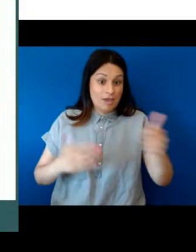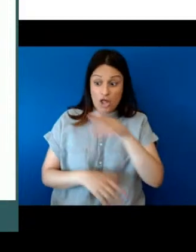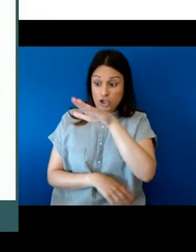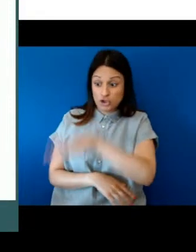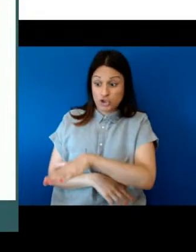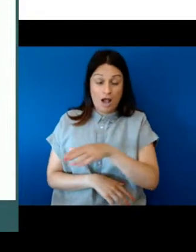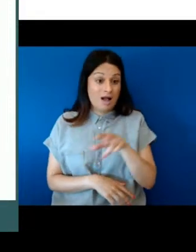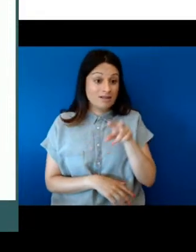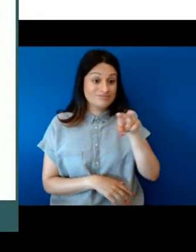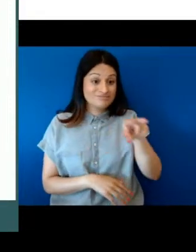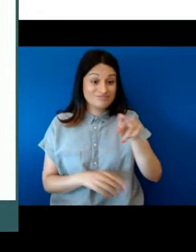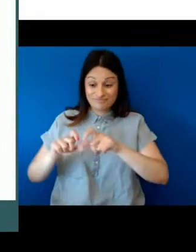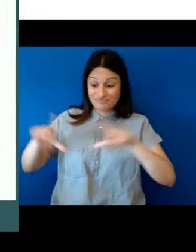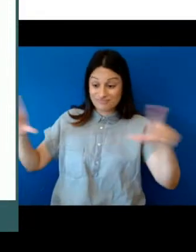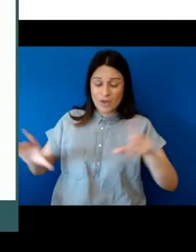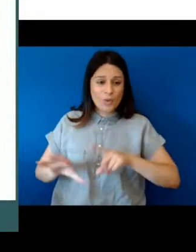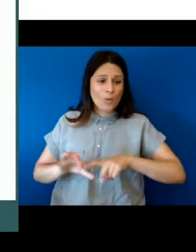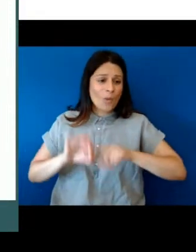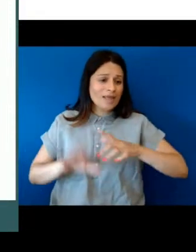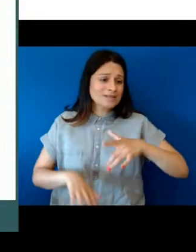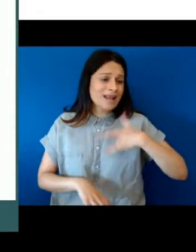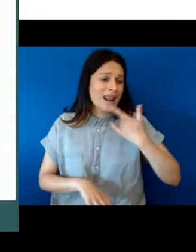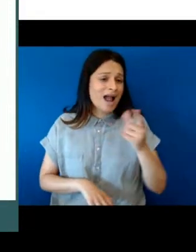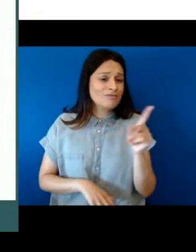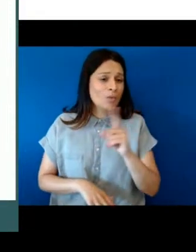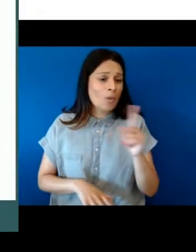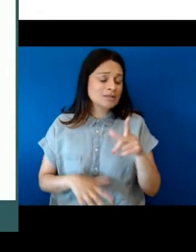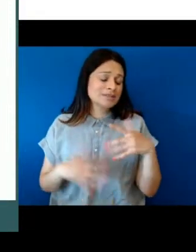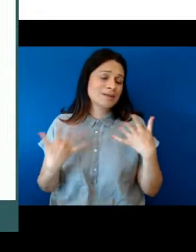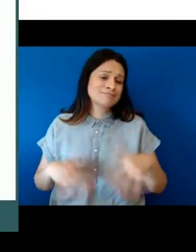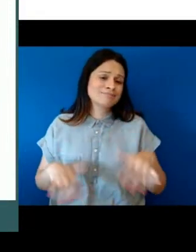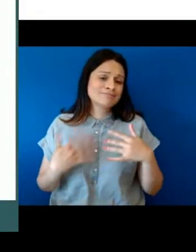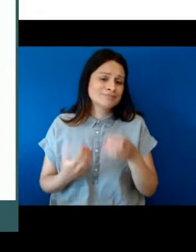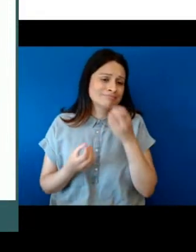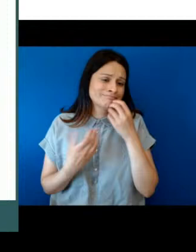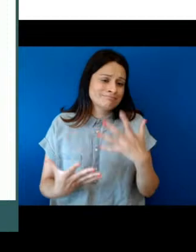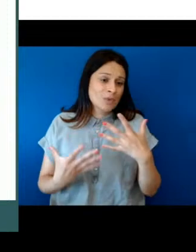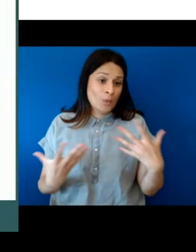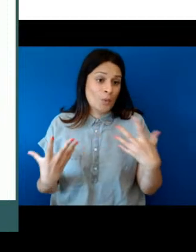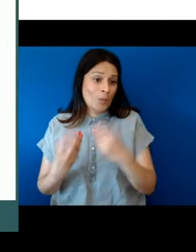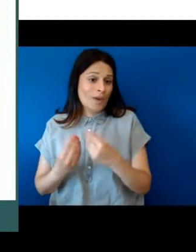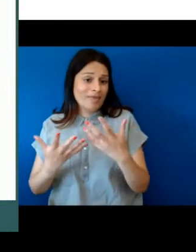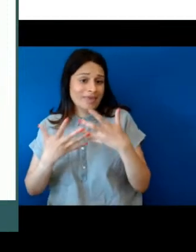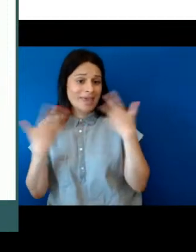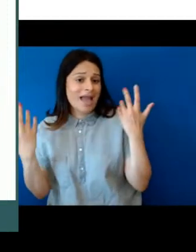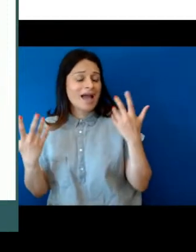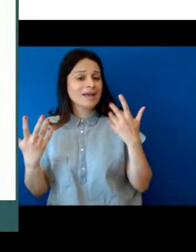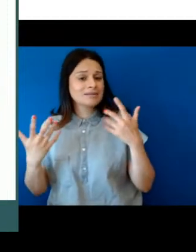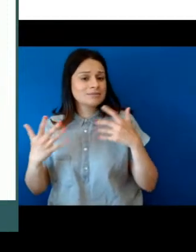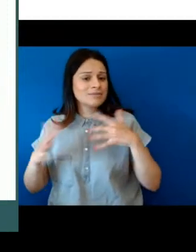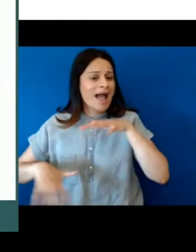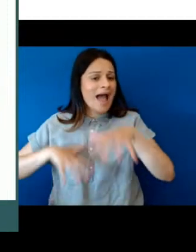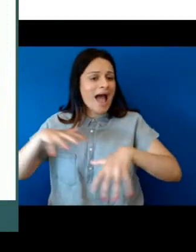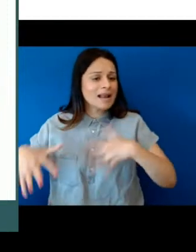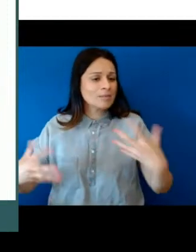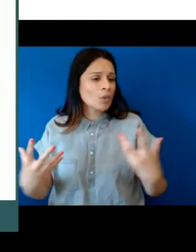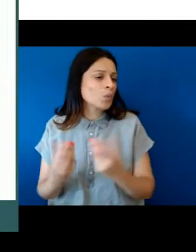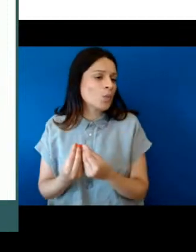their quality of life increases with just having an animal around them. Lovely, lovely